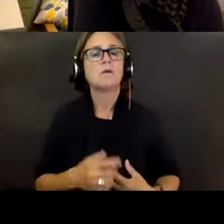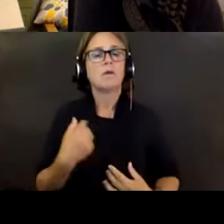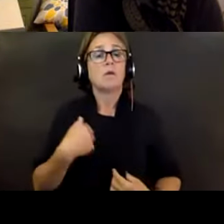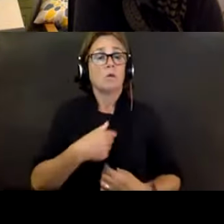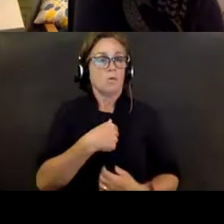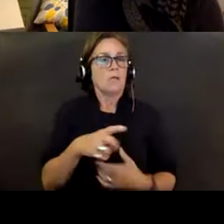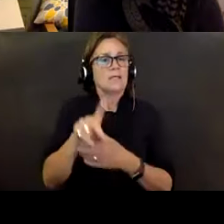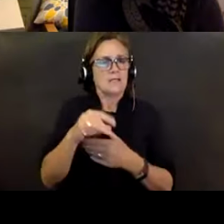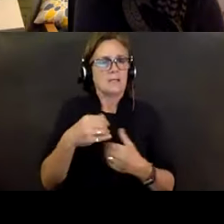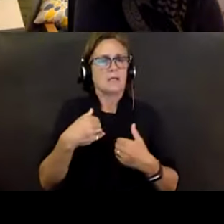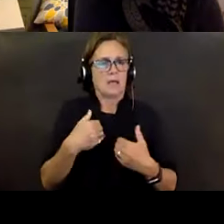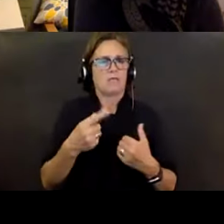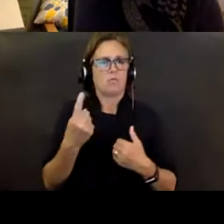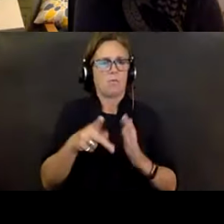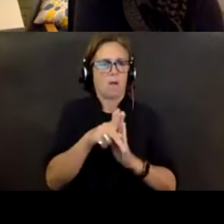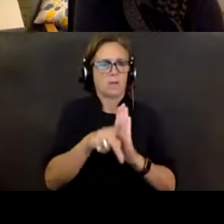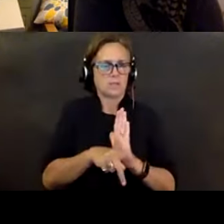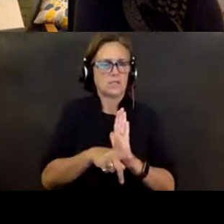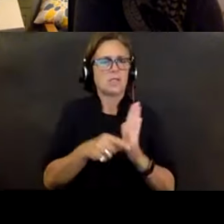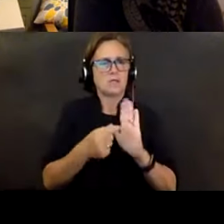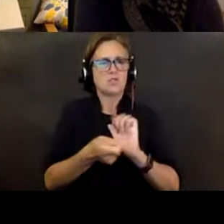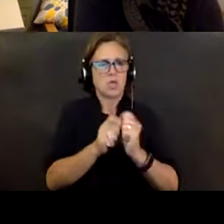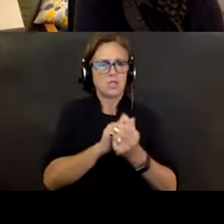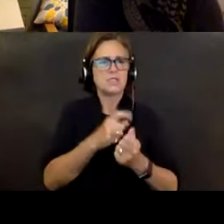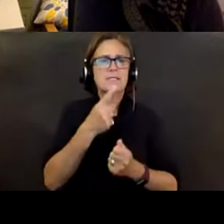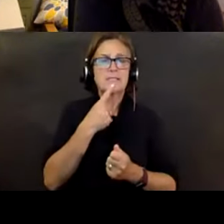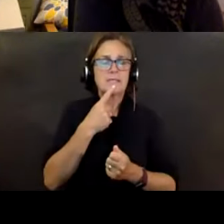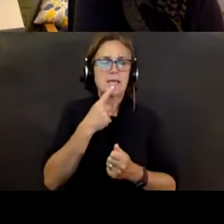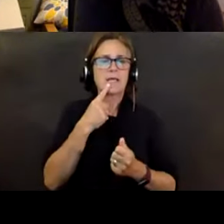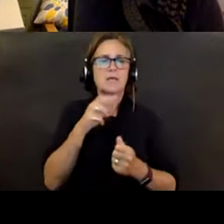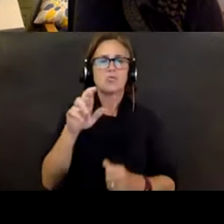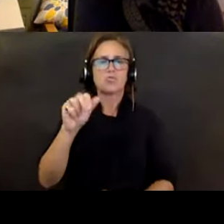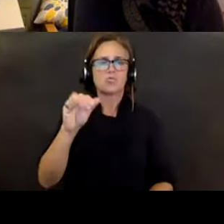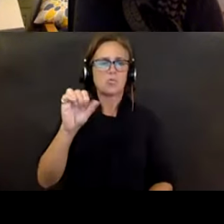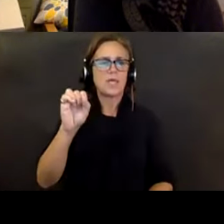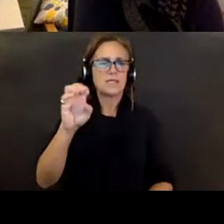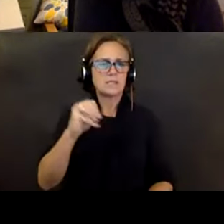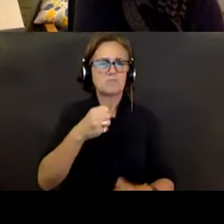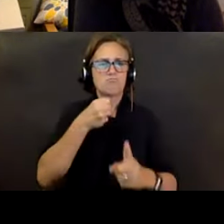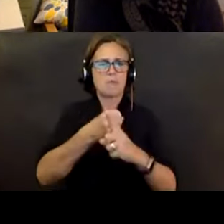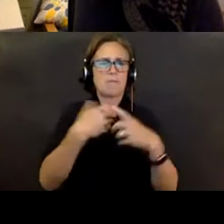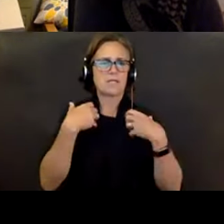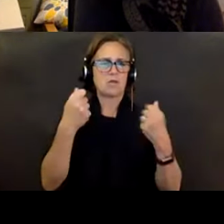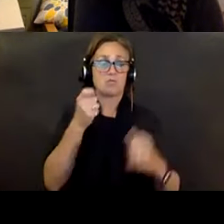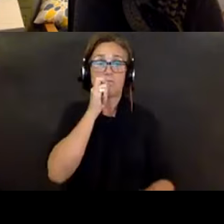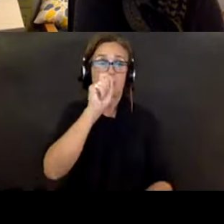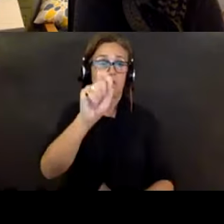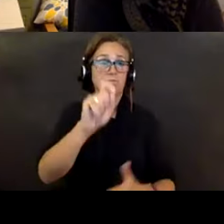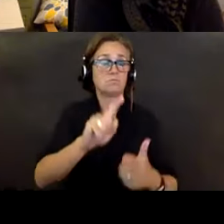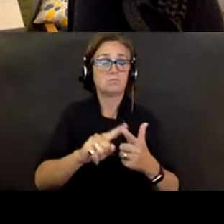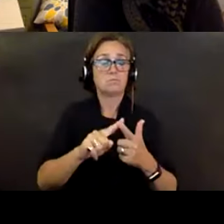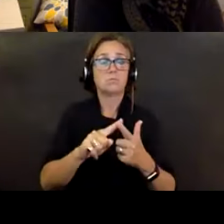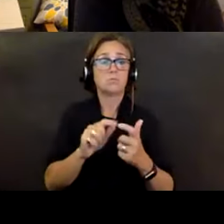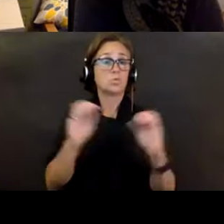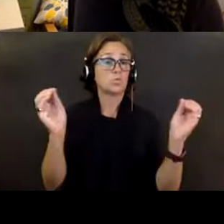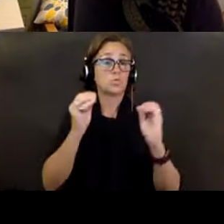impacts health. We know that homelessness impacts health and educational outcomes, right?